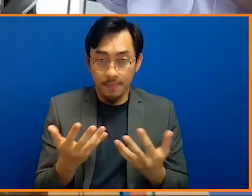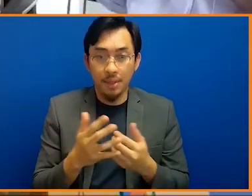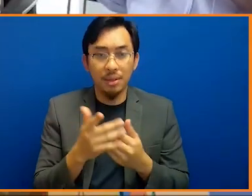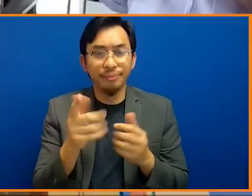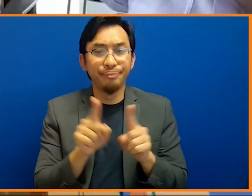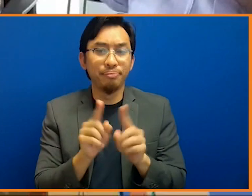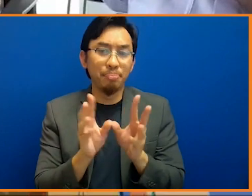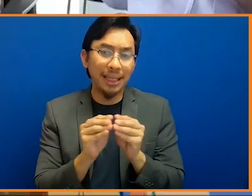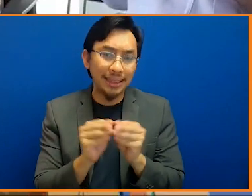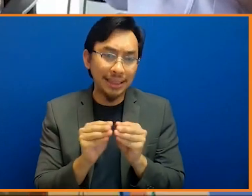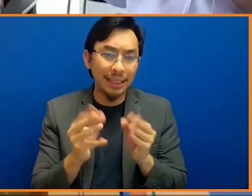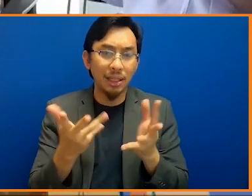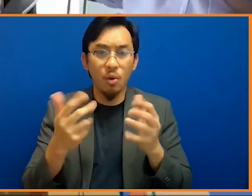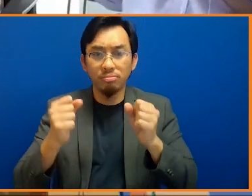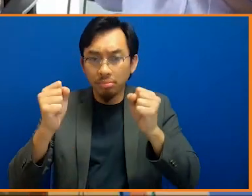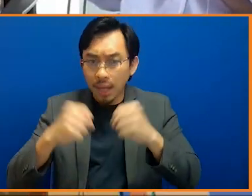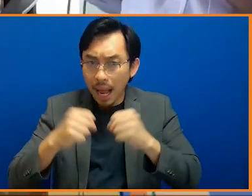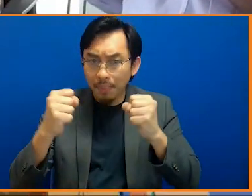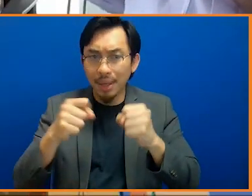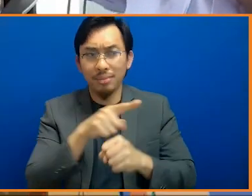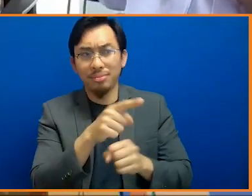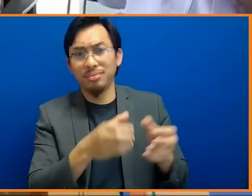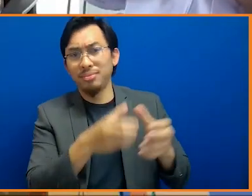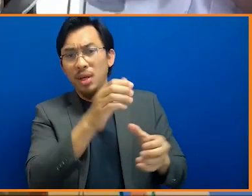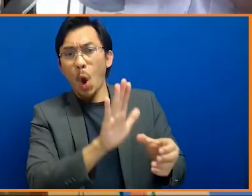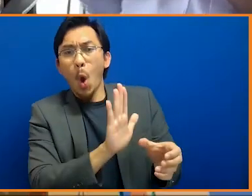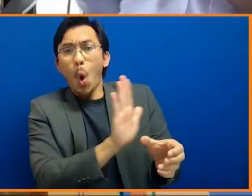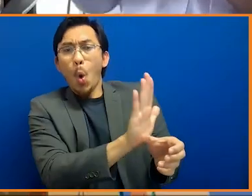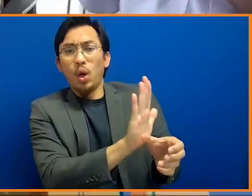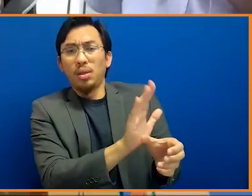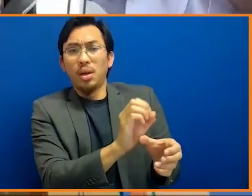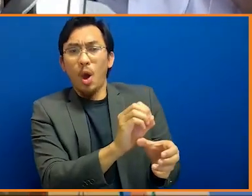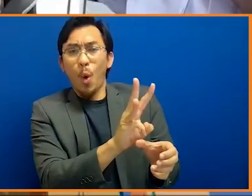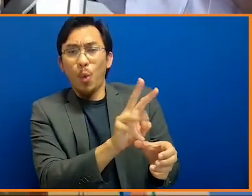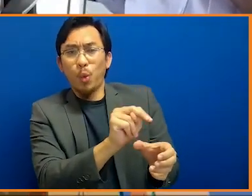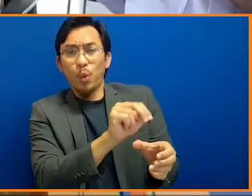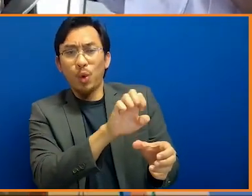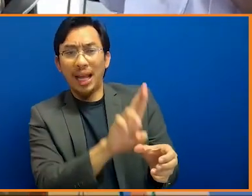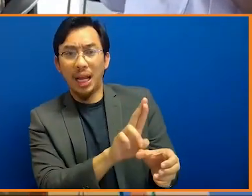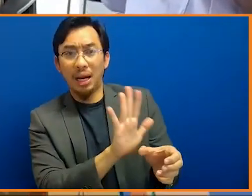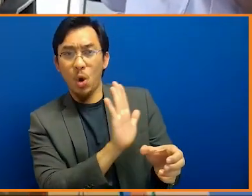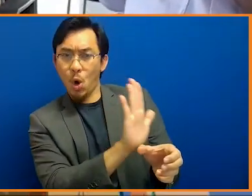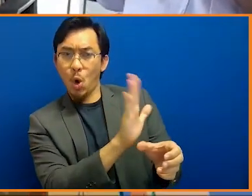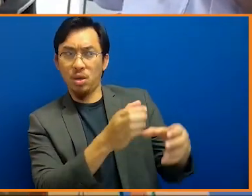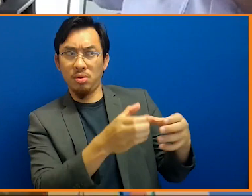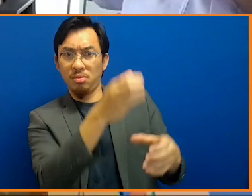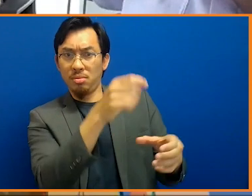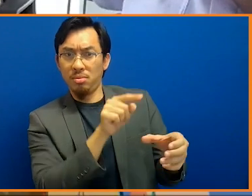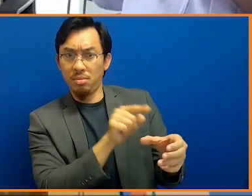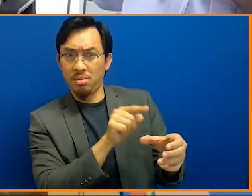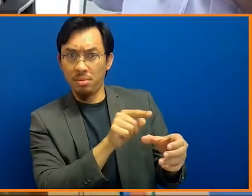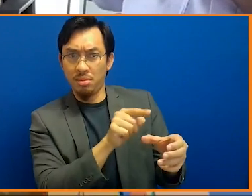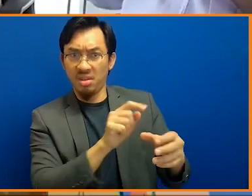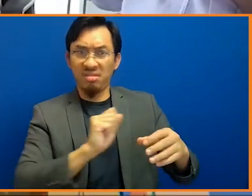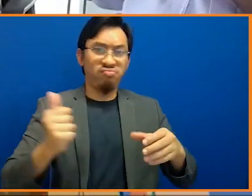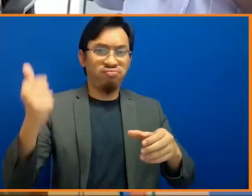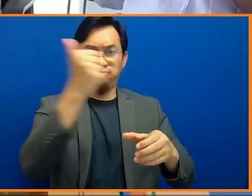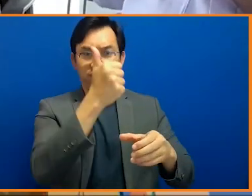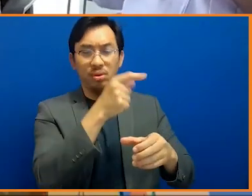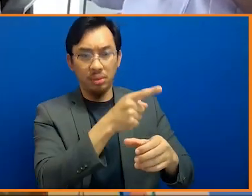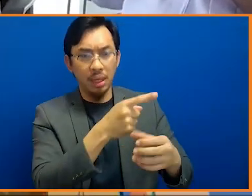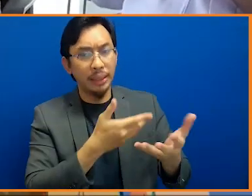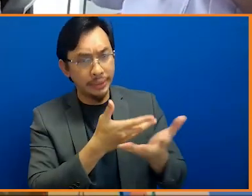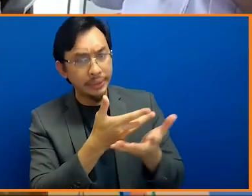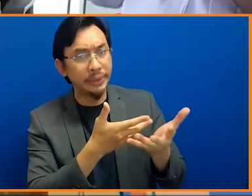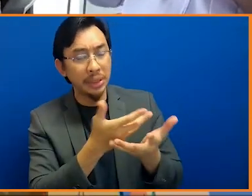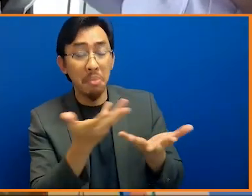make a meeting or agreement with the owner of all the buildings. If probably not, some of them